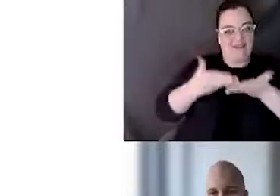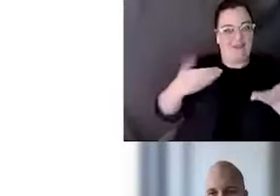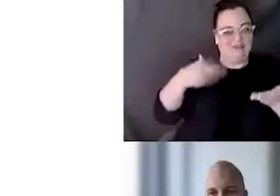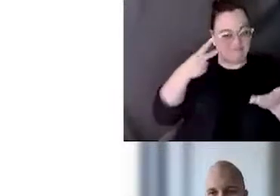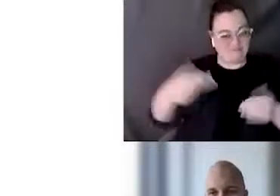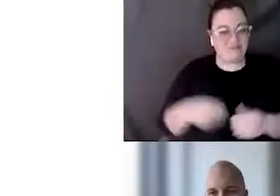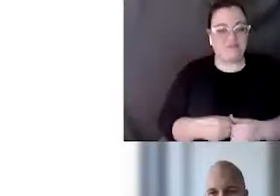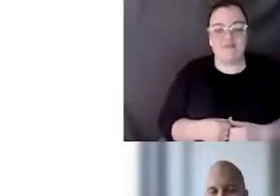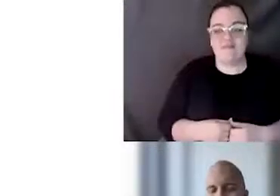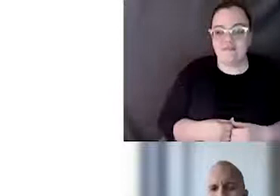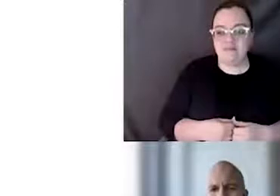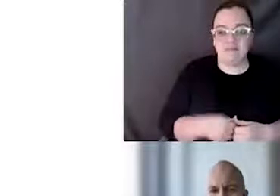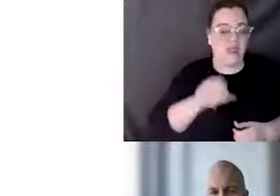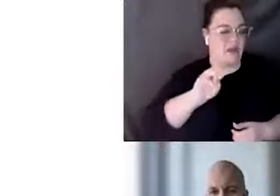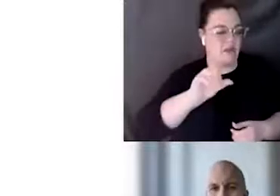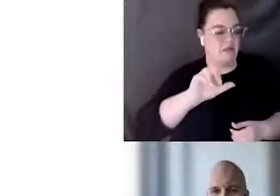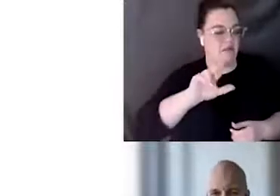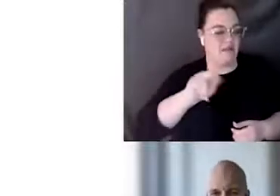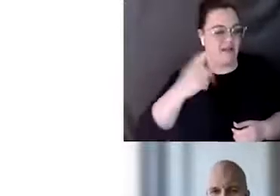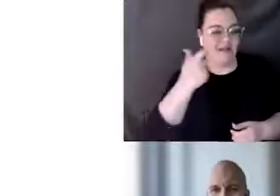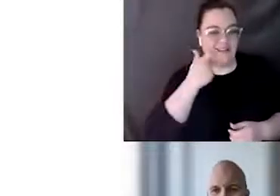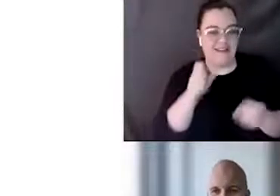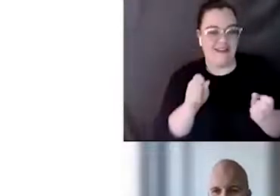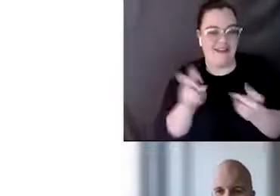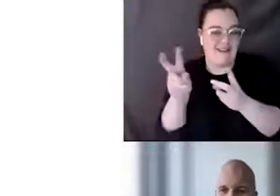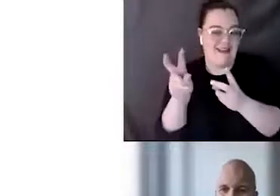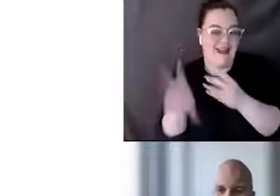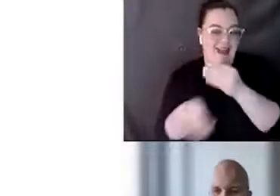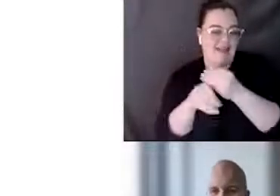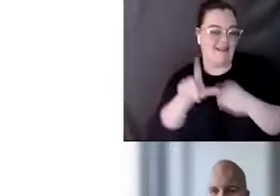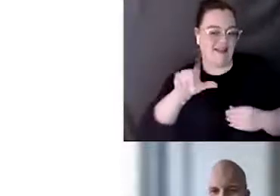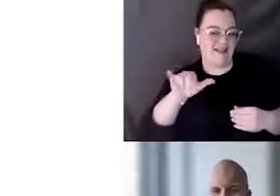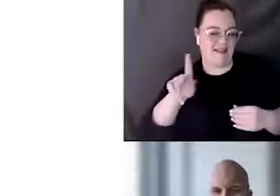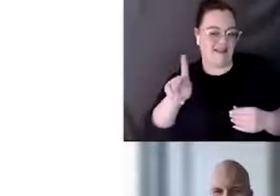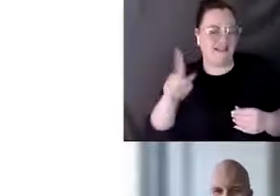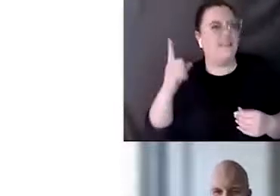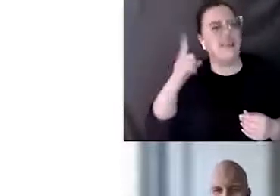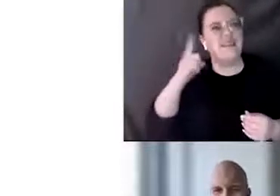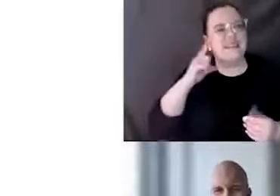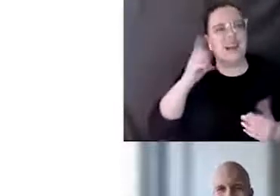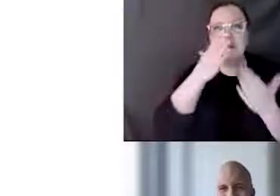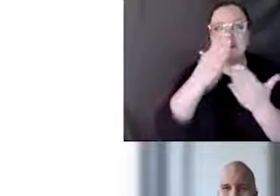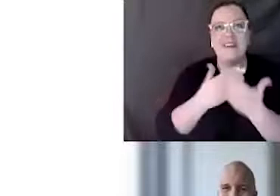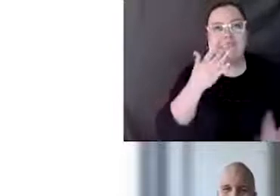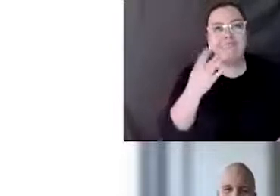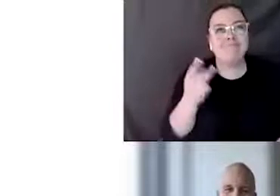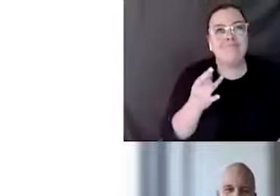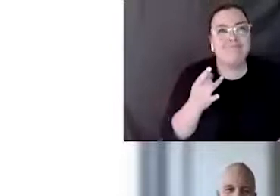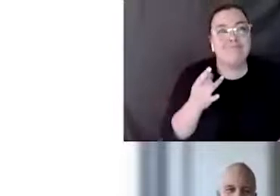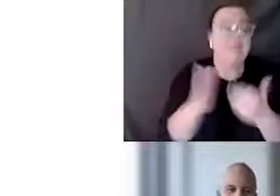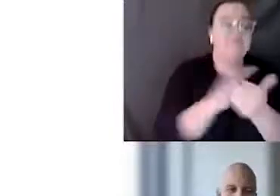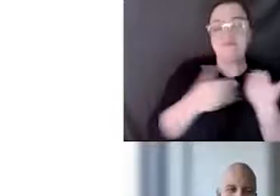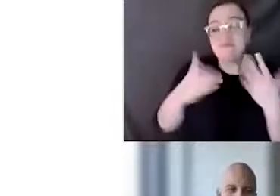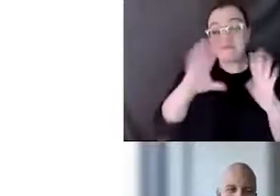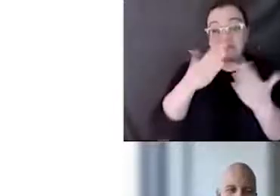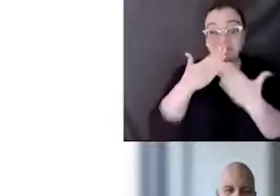a link to the chat for Raspberry Shake too, which doesn't that sound delicious right now? So thank you very much, Austin. This